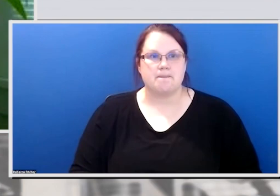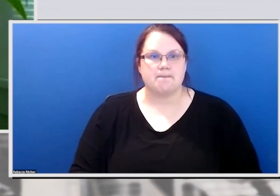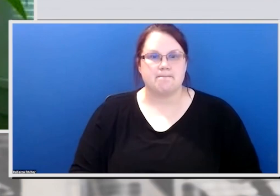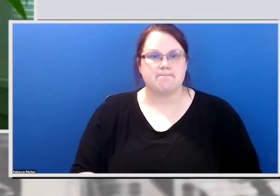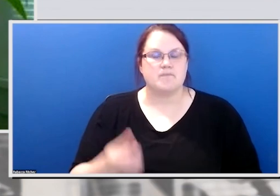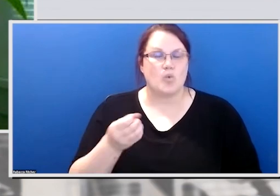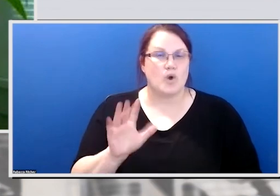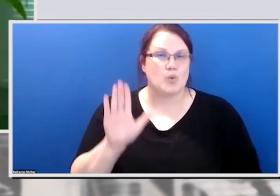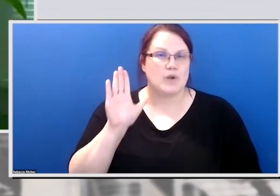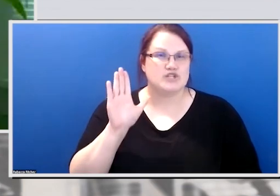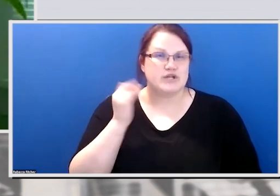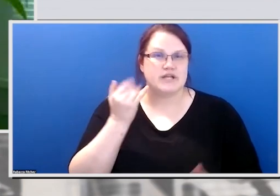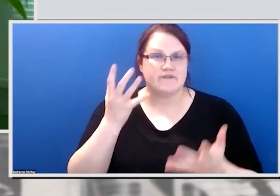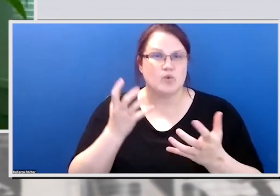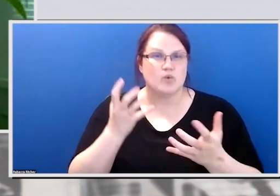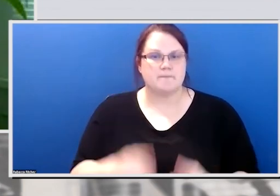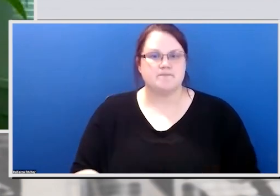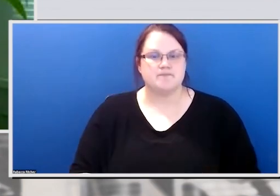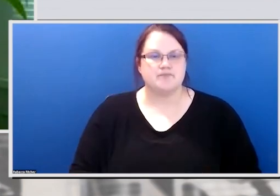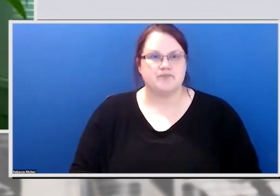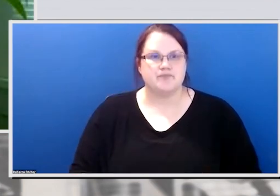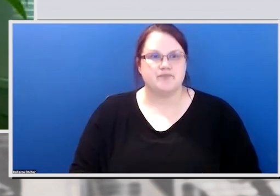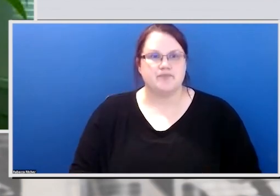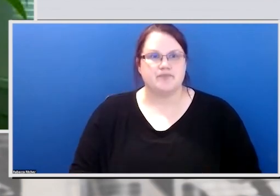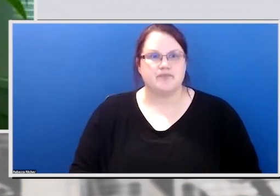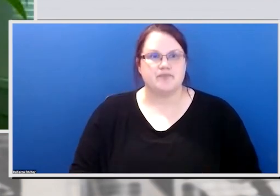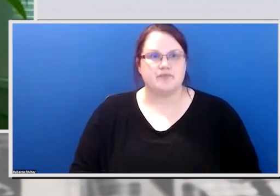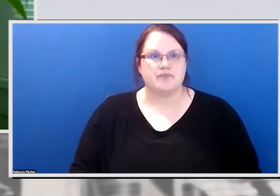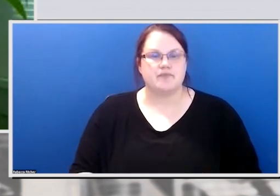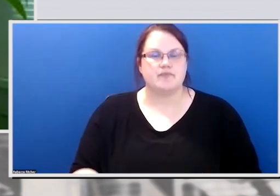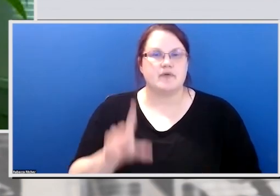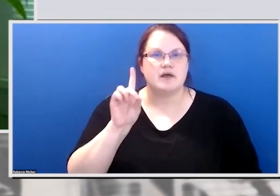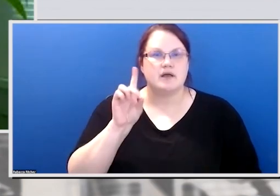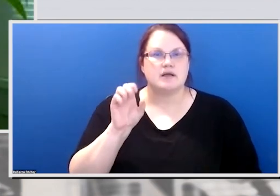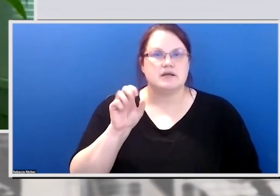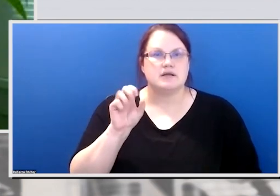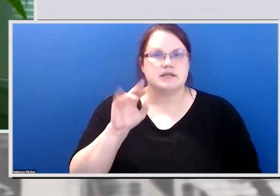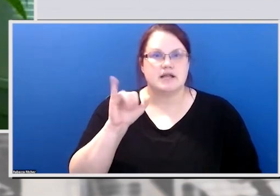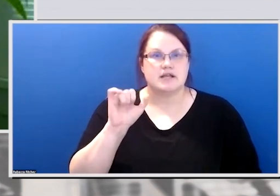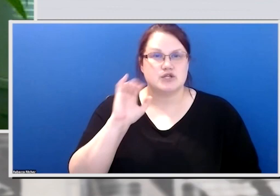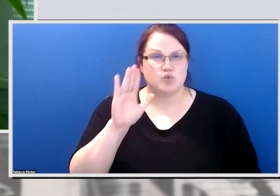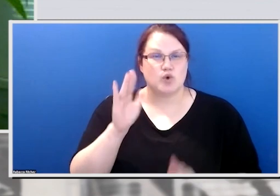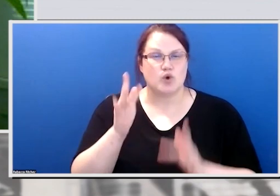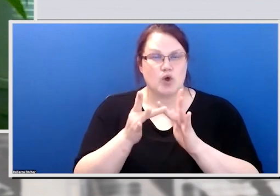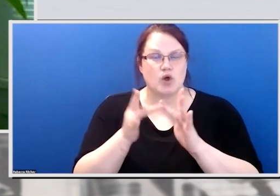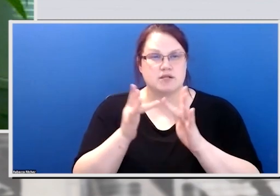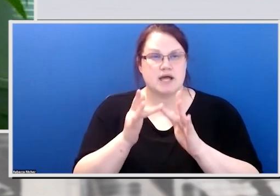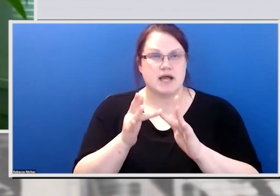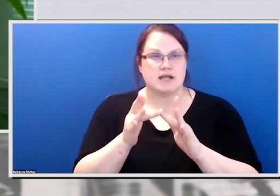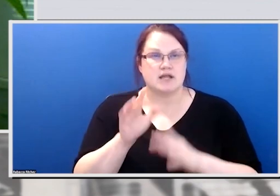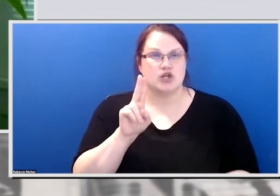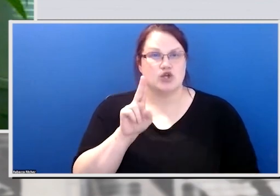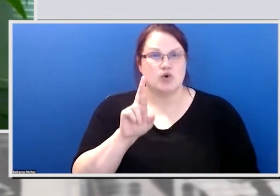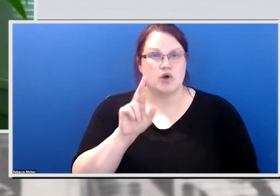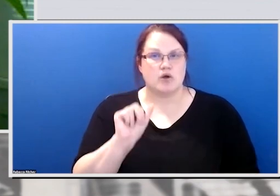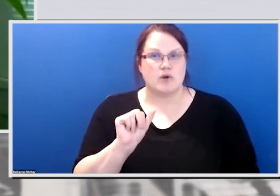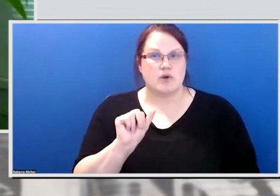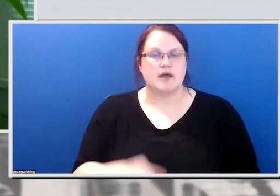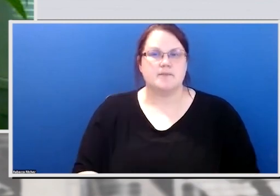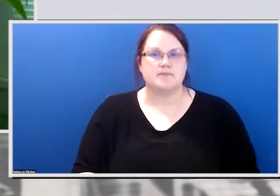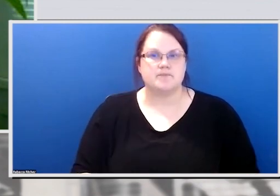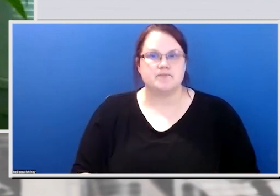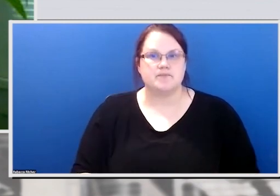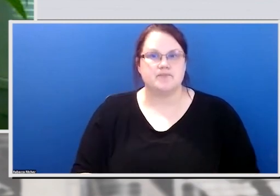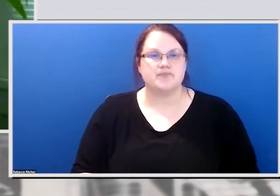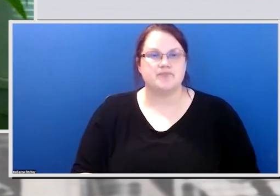if you'd like. Dennis will get you a contact if somebody from the URA would like to put in an email address that Dennis can utilize. That